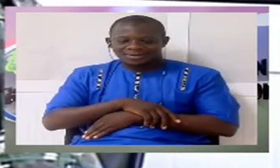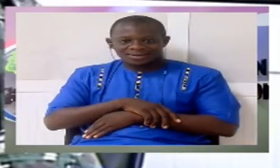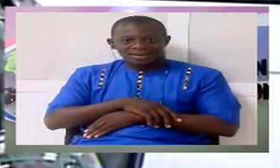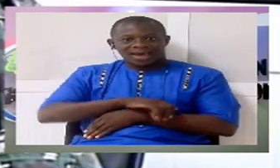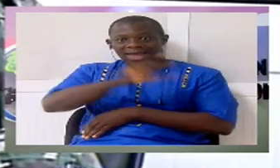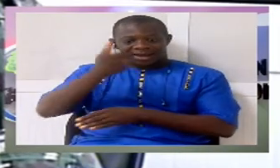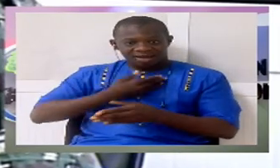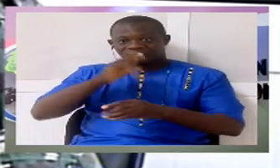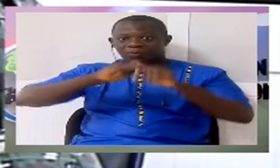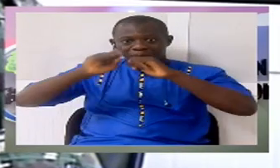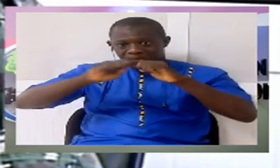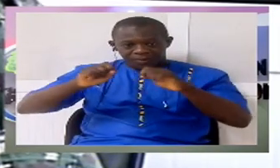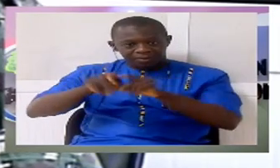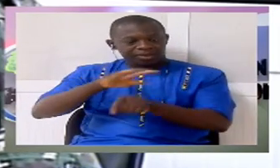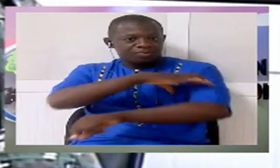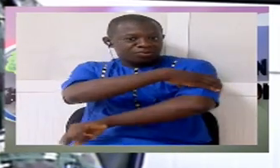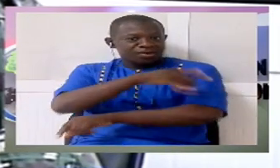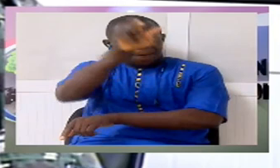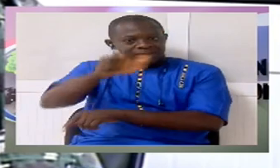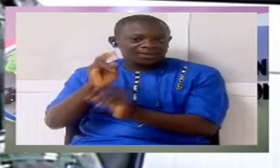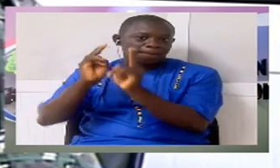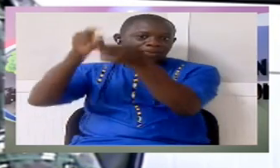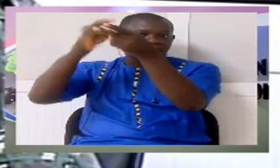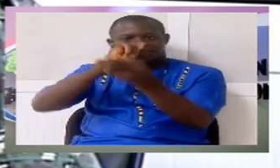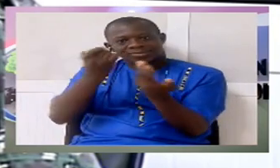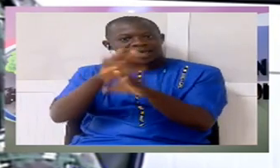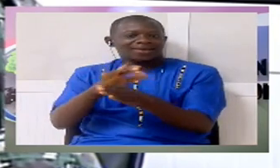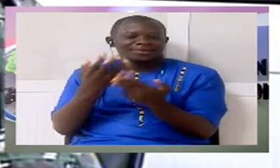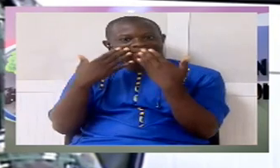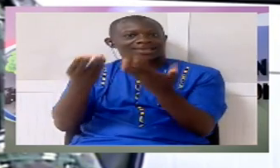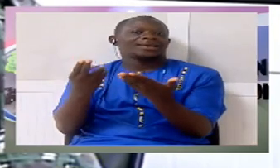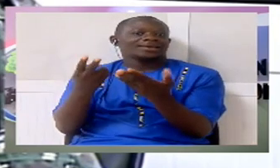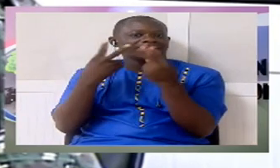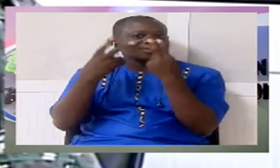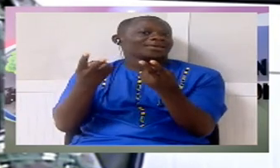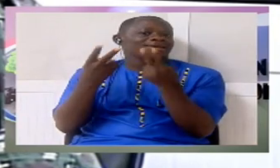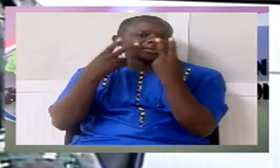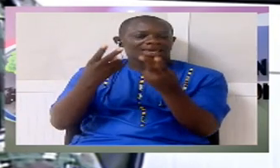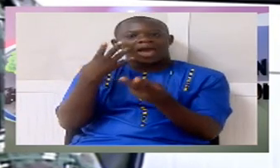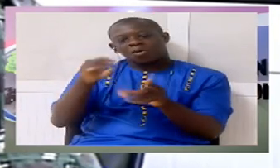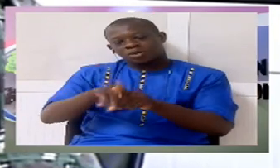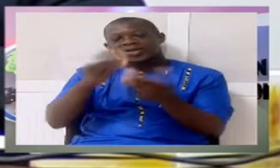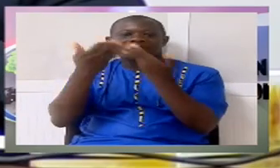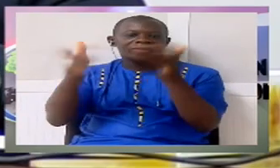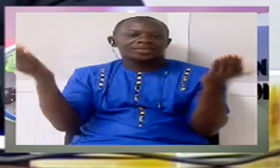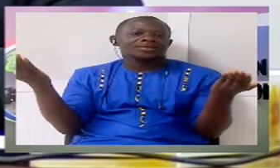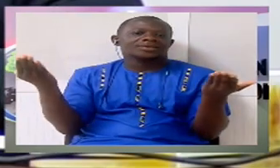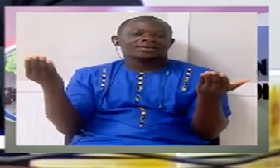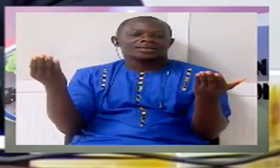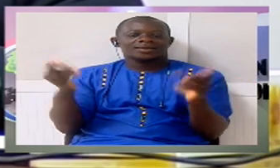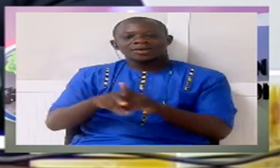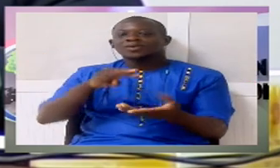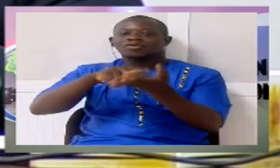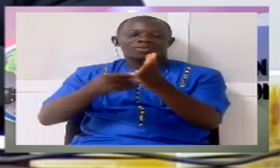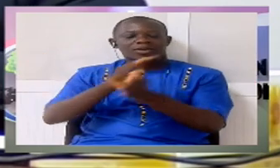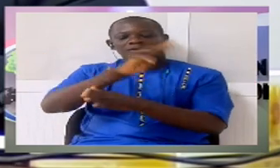jam yoy yeb dañ ko fetel mu dé. Ngok isako. Nu mu dé. As you see it, how did he end? So it would not